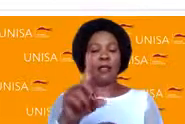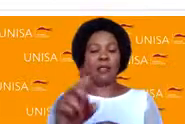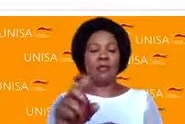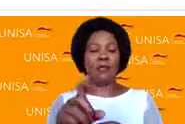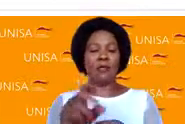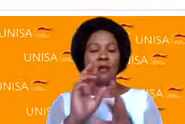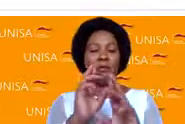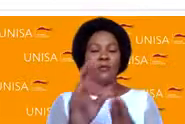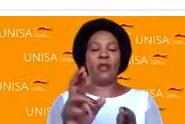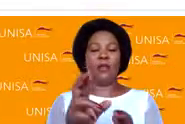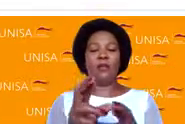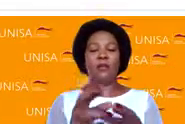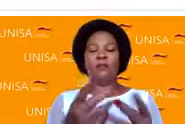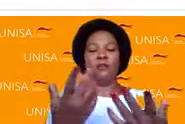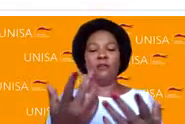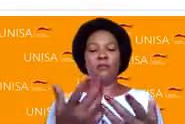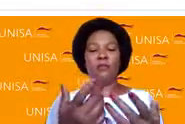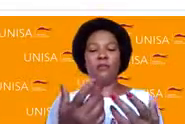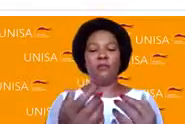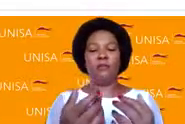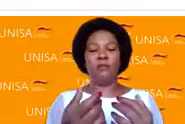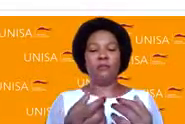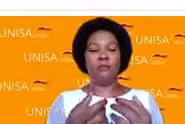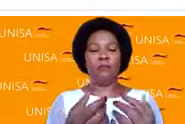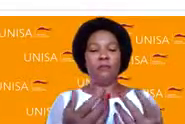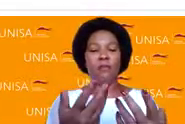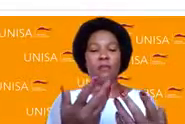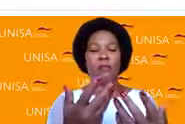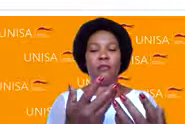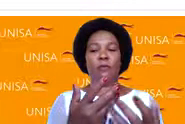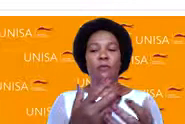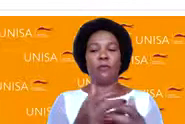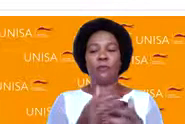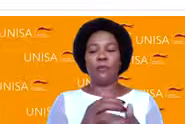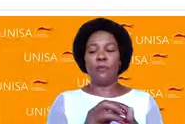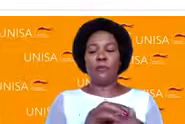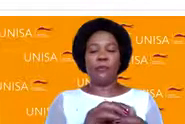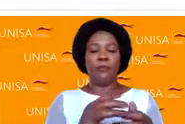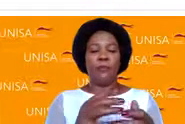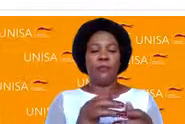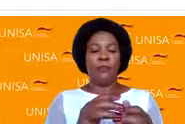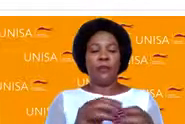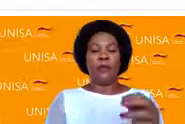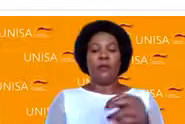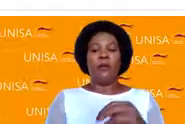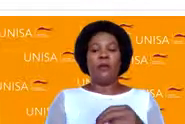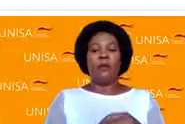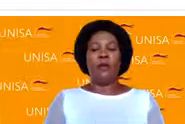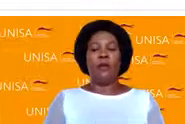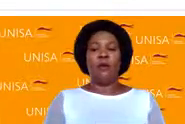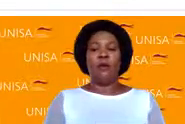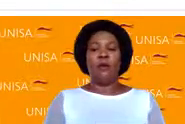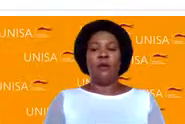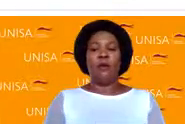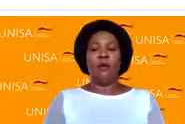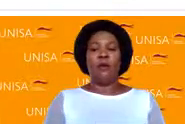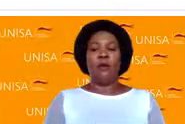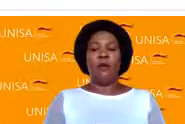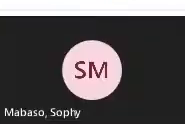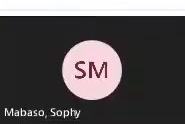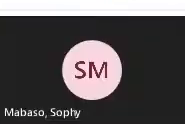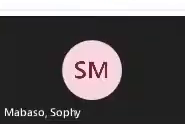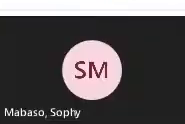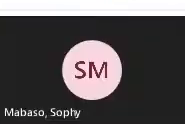just open a text box that you can't do really much in. If I want to add a longer reply, I can click